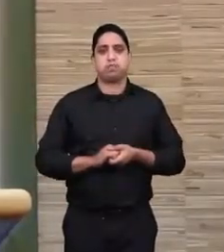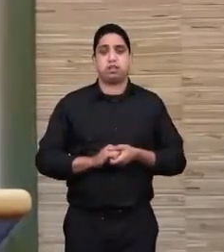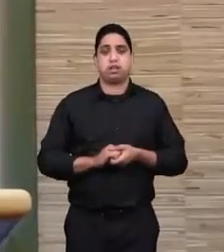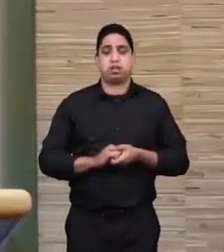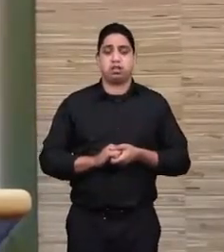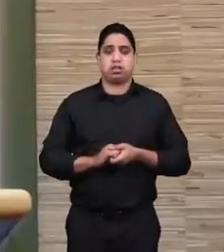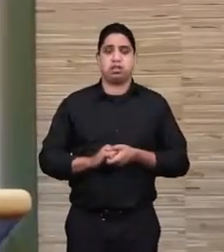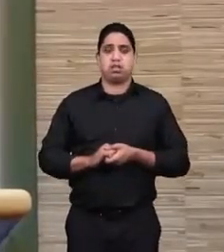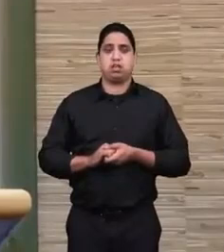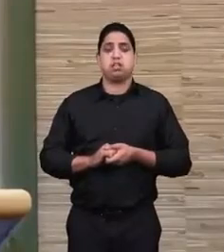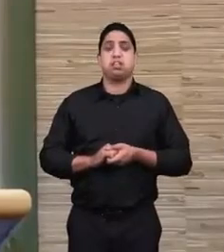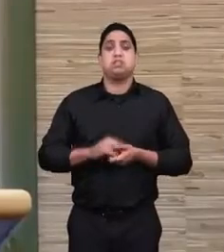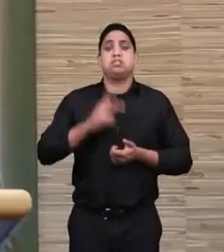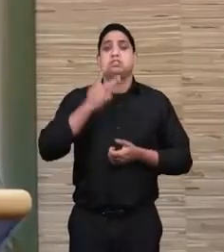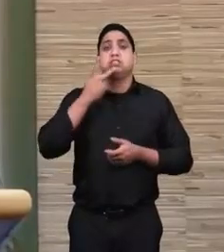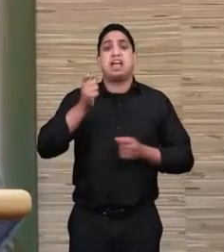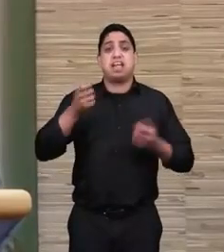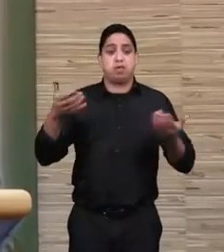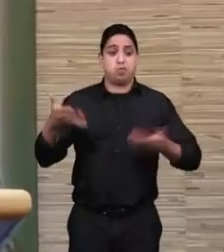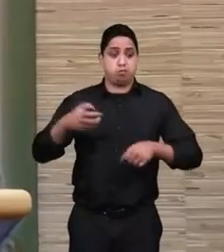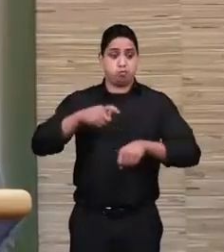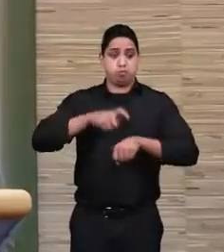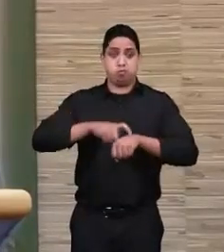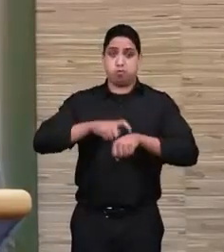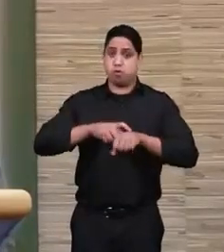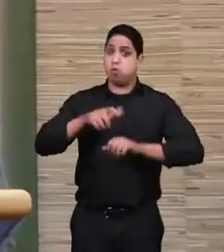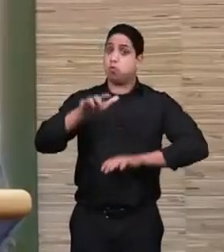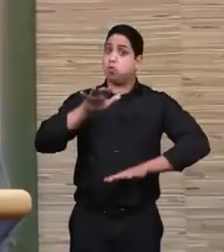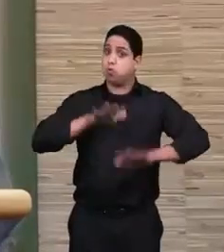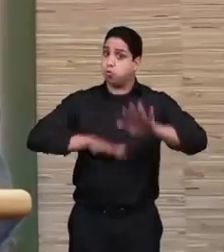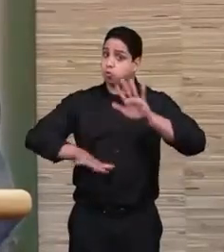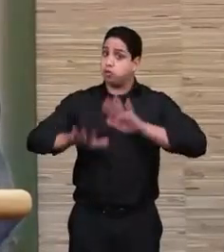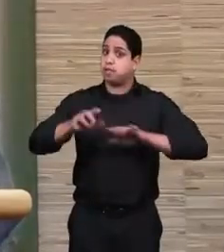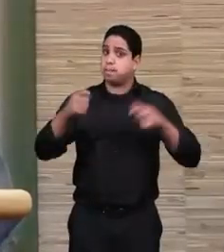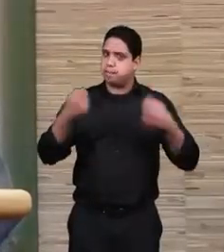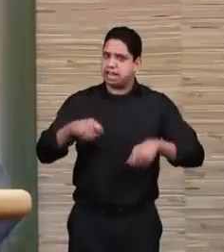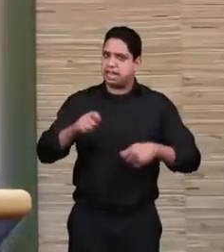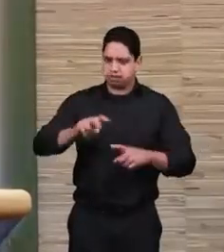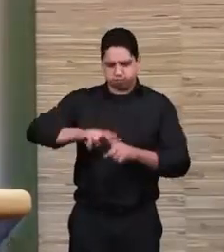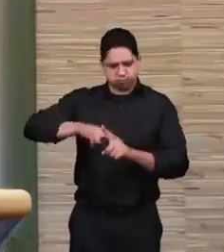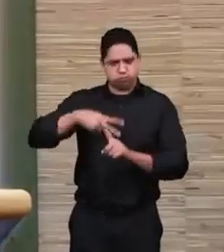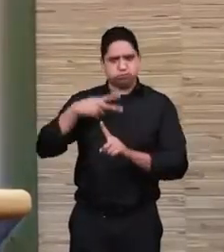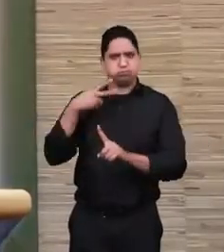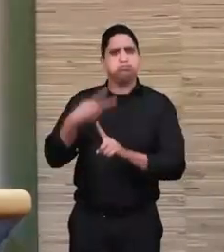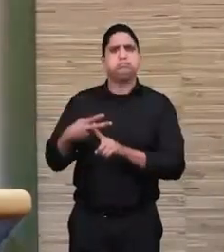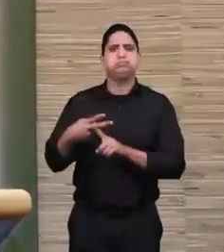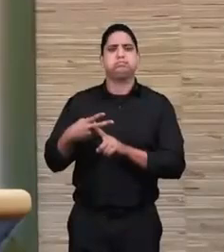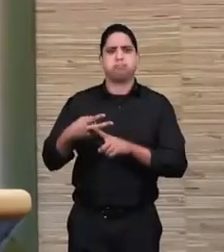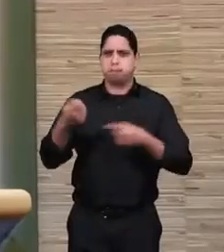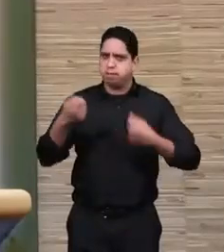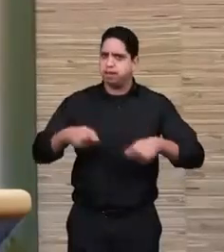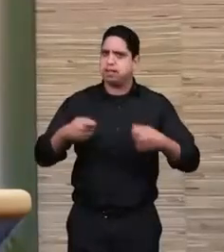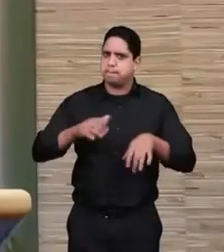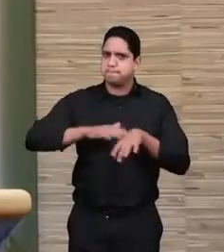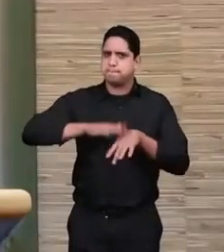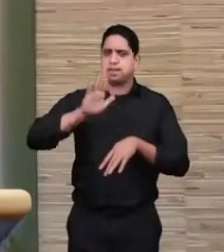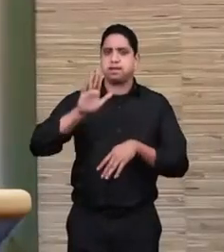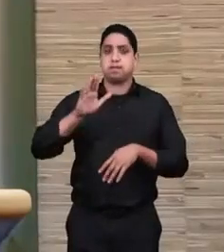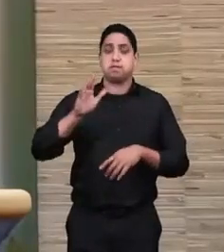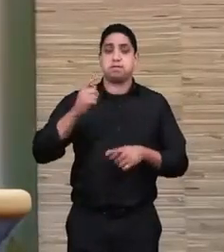that at this time, we need to redouble our care. There is a tendency